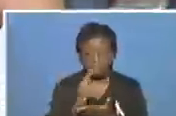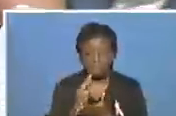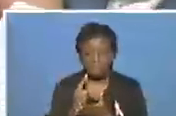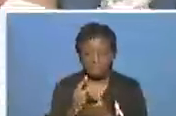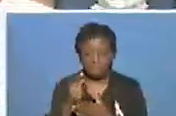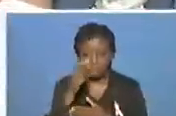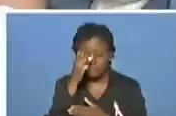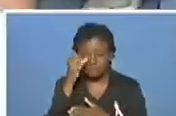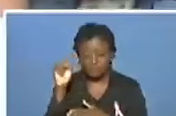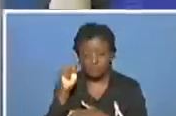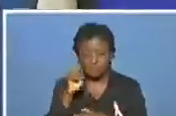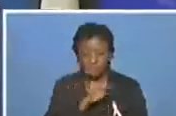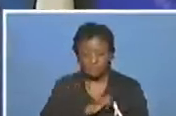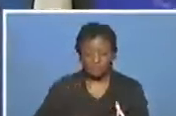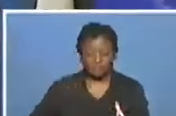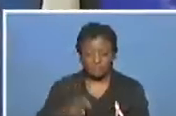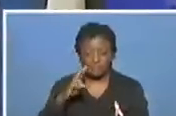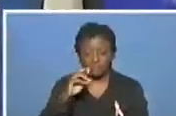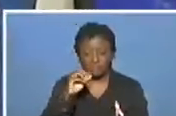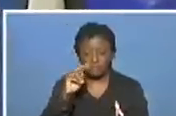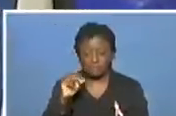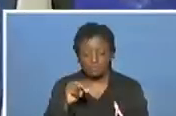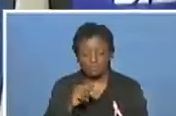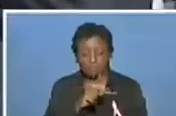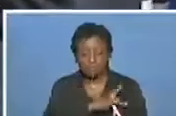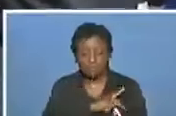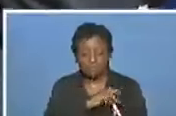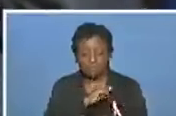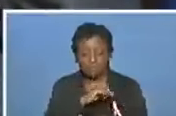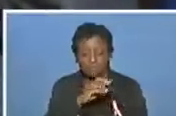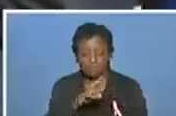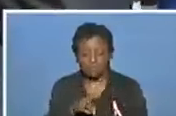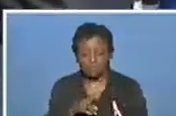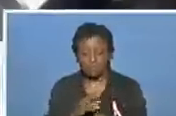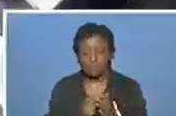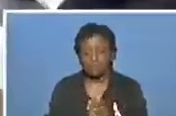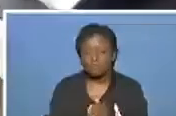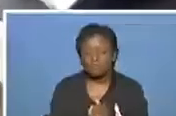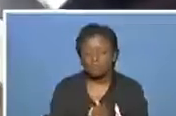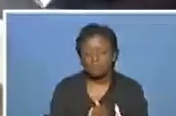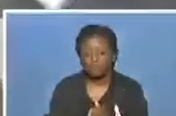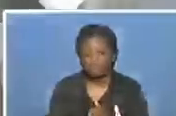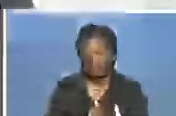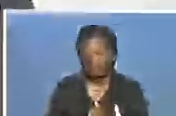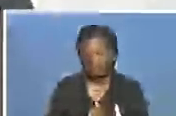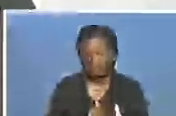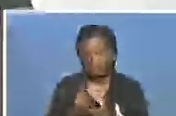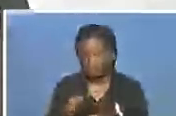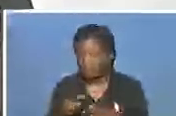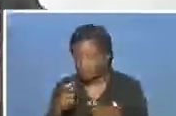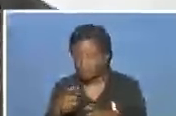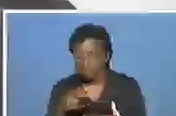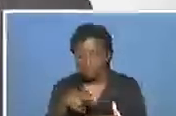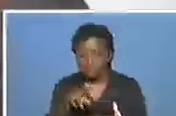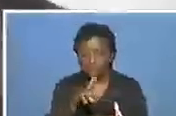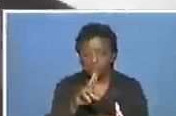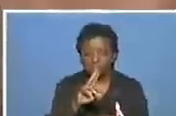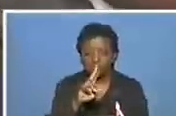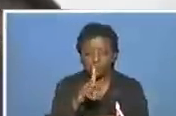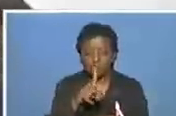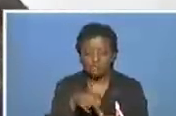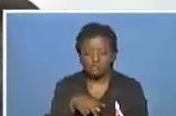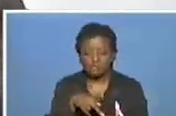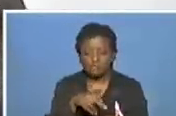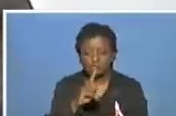to the objective for the high-level exchange in dialogue. They're giving updates not only on